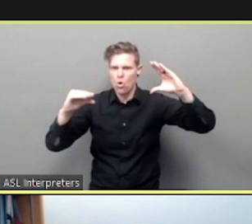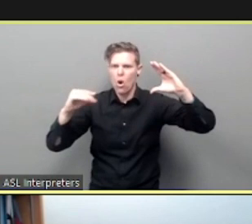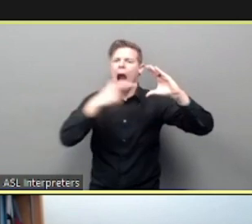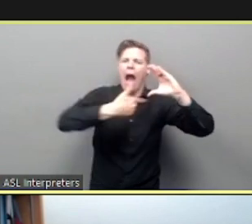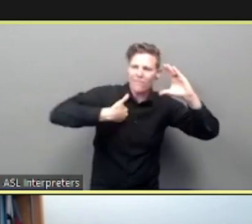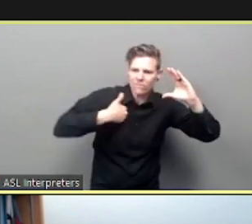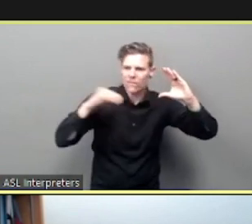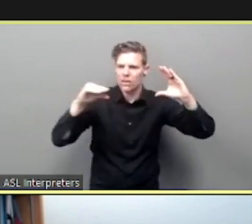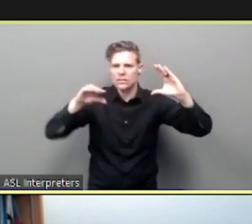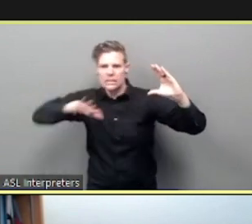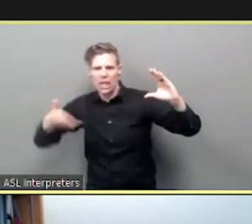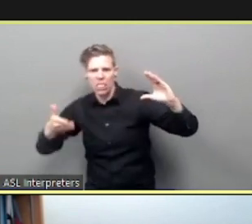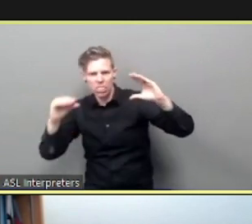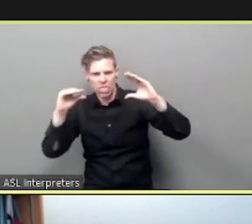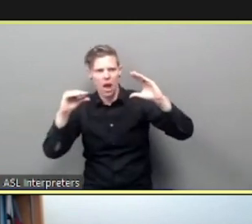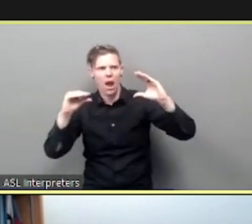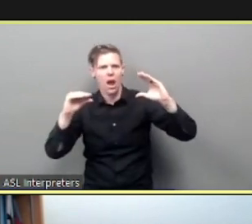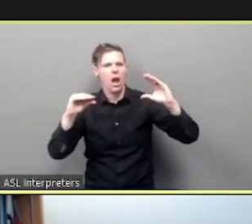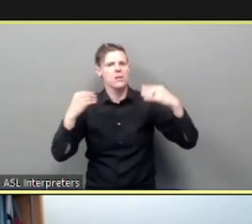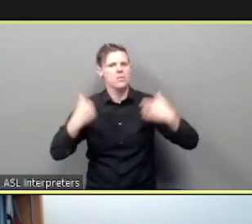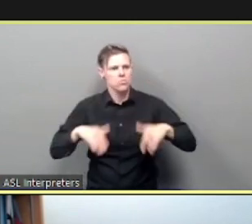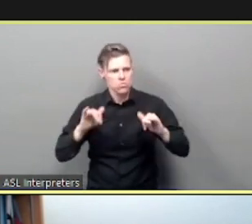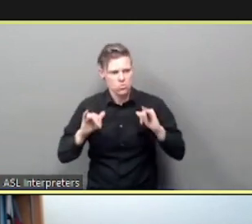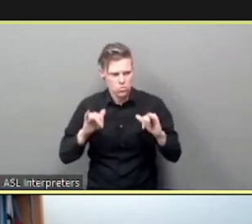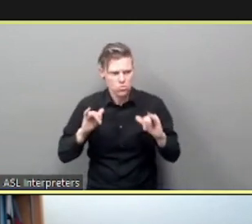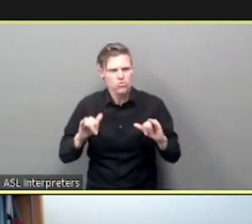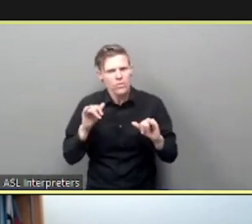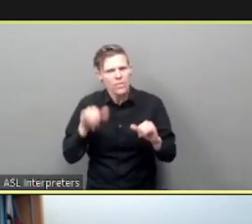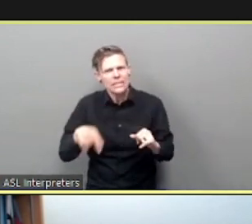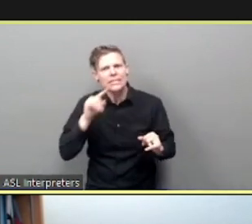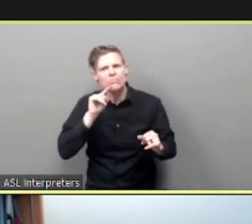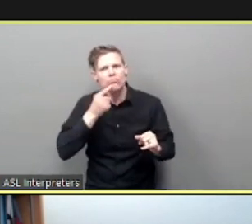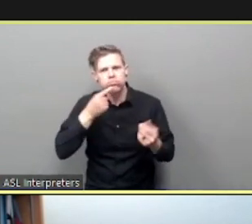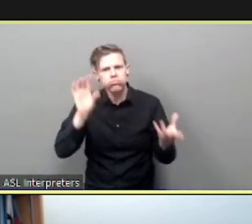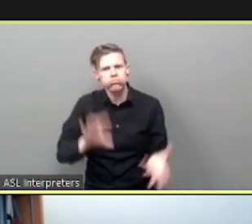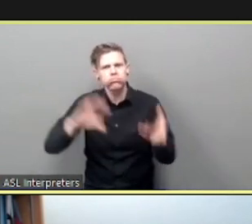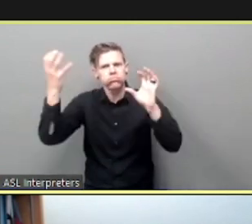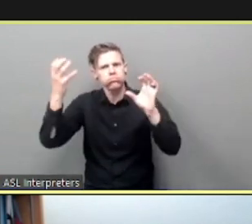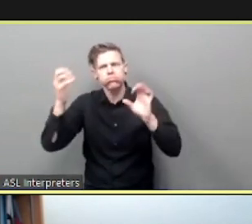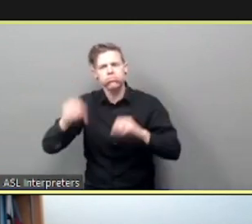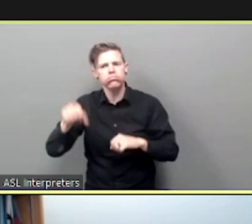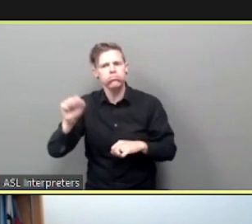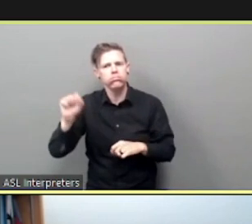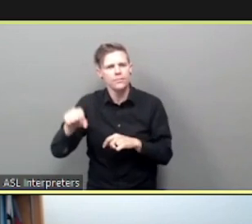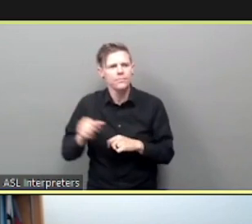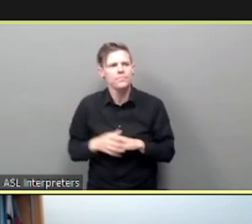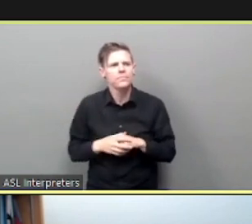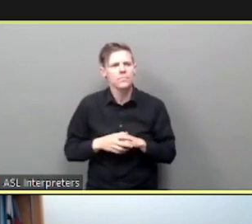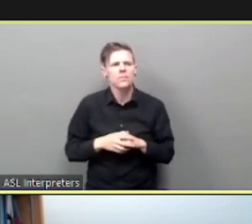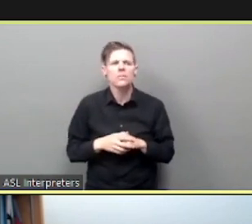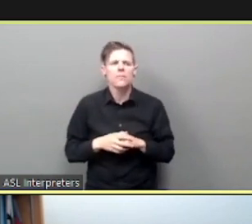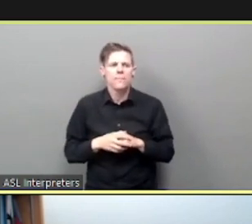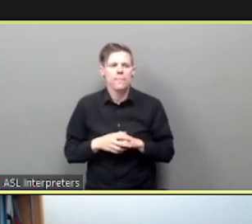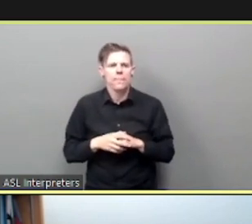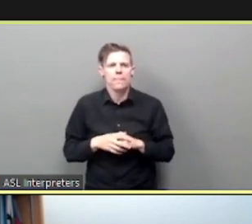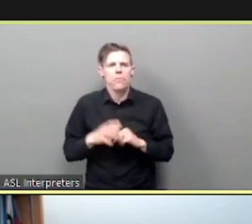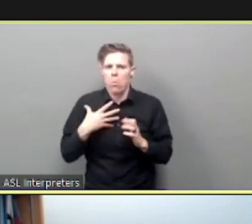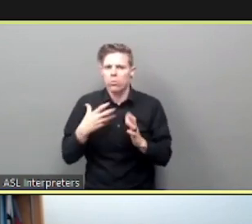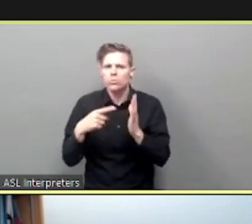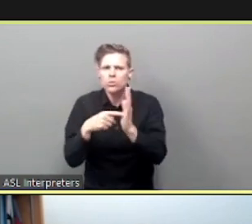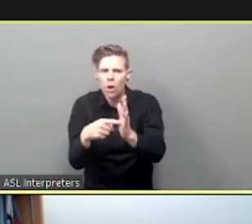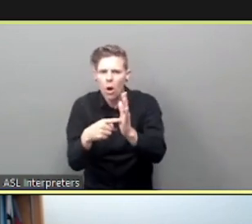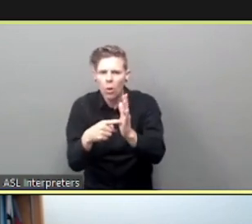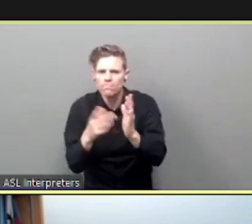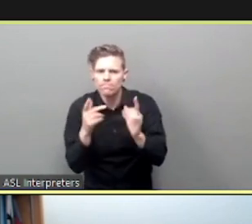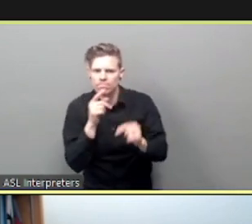unbelievable public health crisis that we've been dealing with. What I wanted to show here is that, when you look underneath